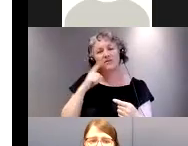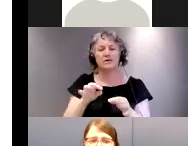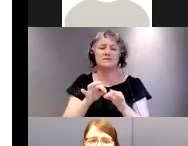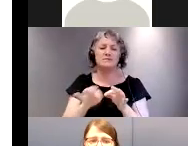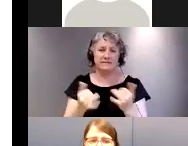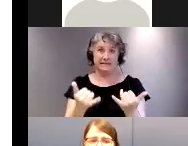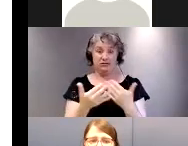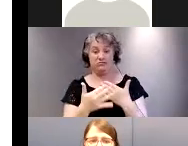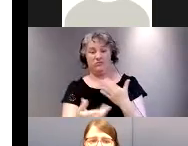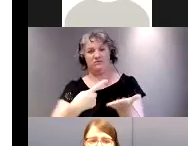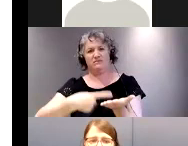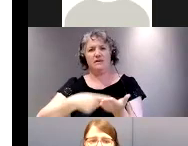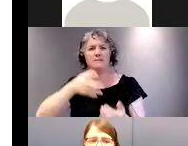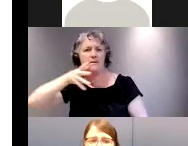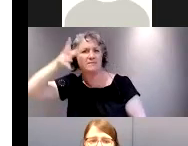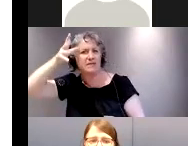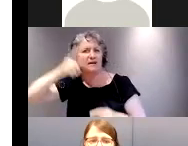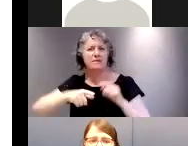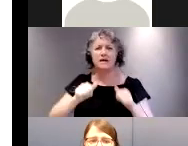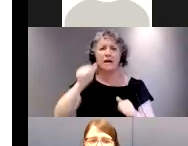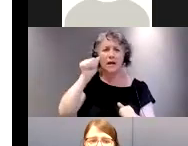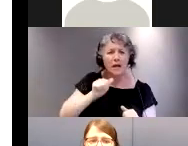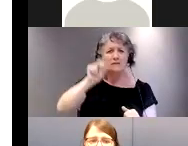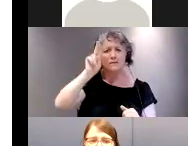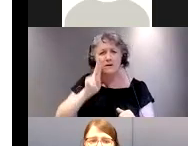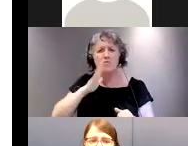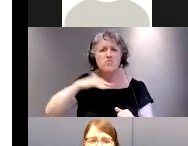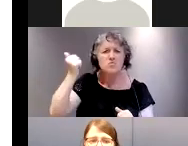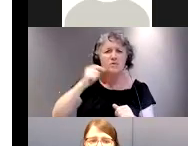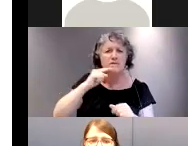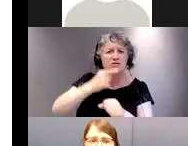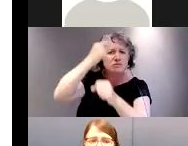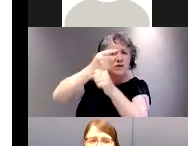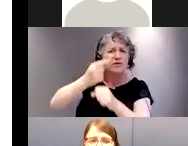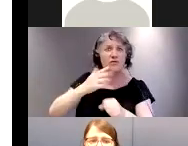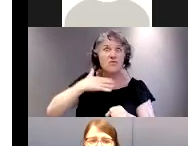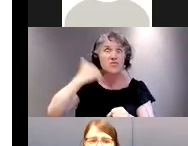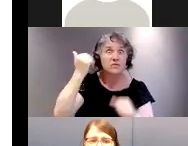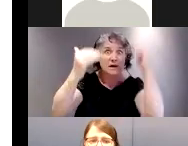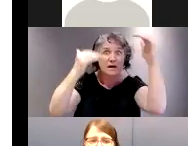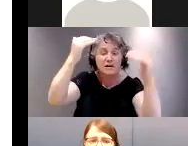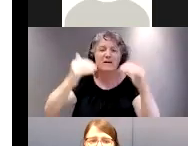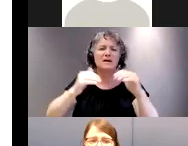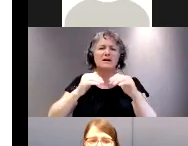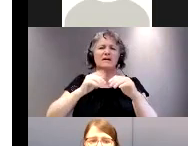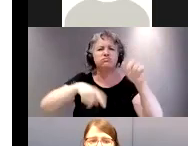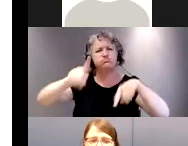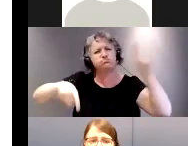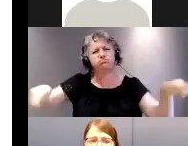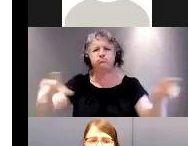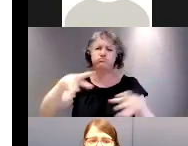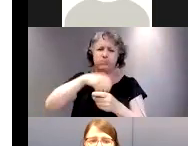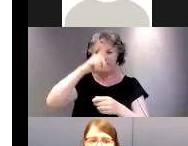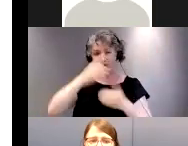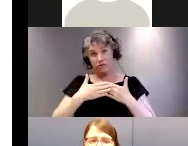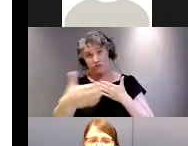versus aunts and uncles and older siblings. And there's lots of older adults that we work with and that obviously are part of your